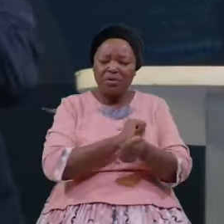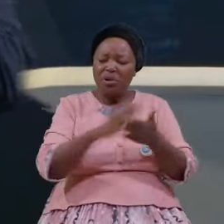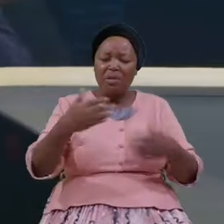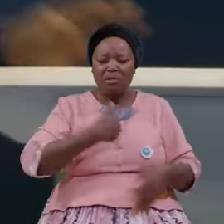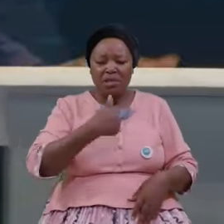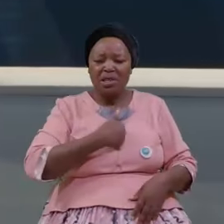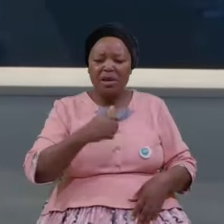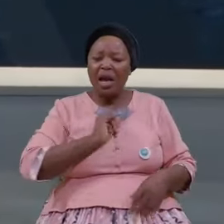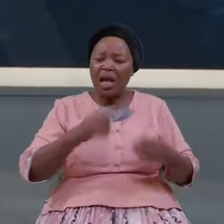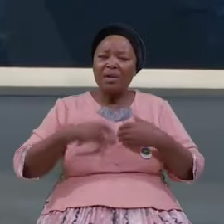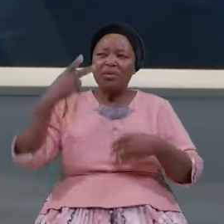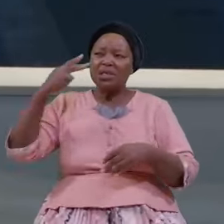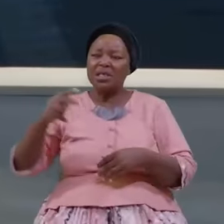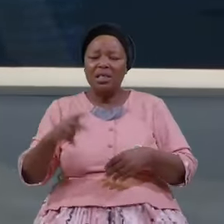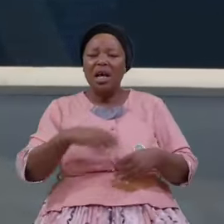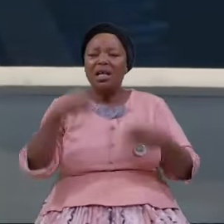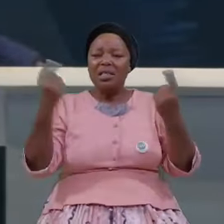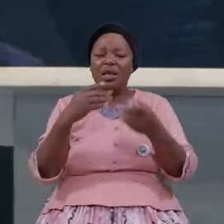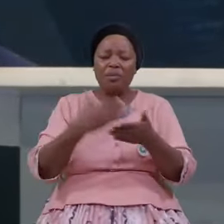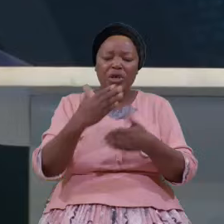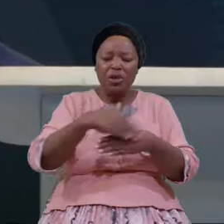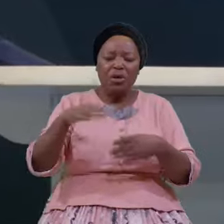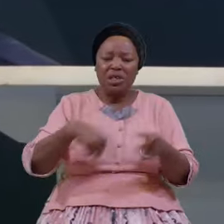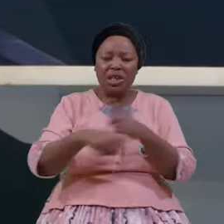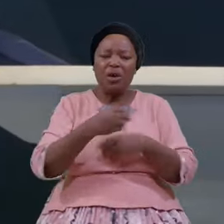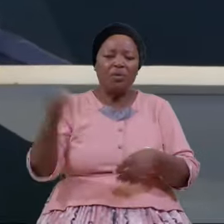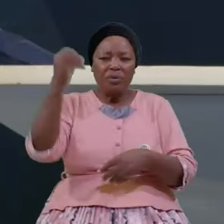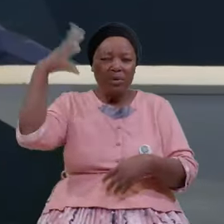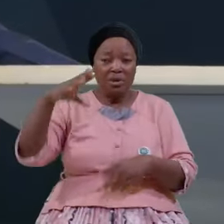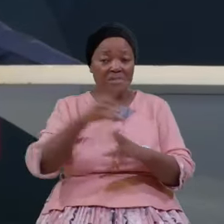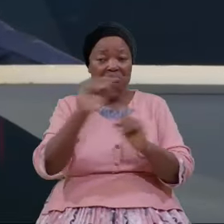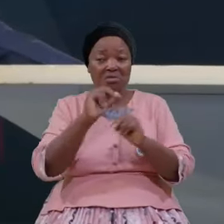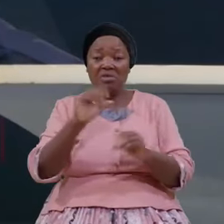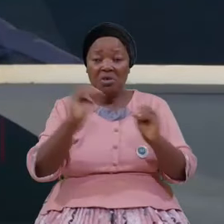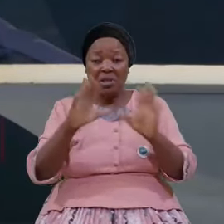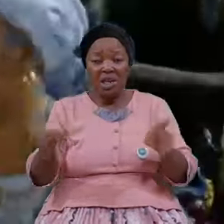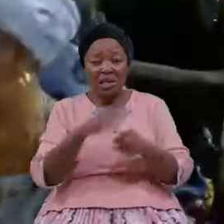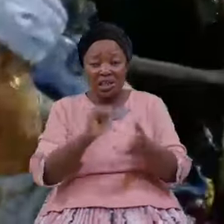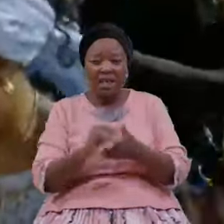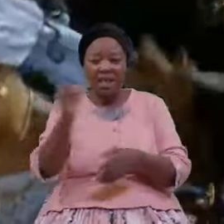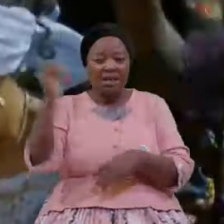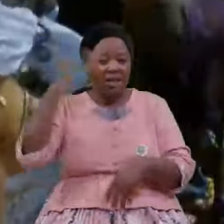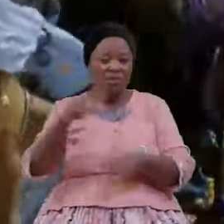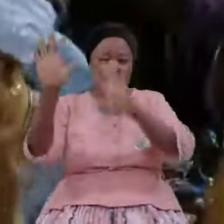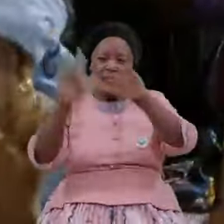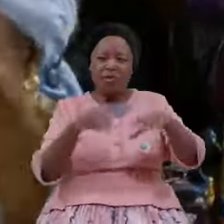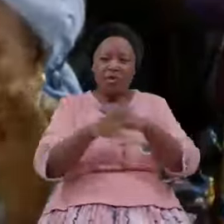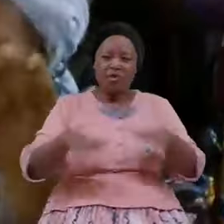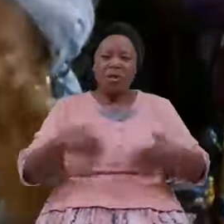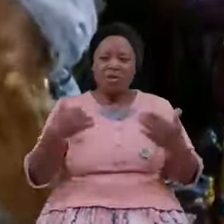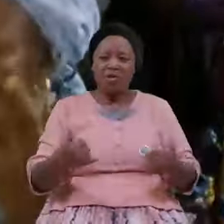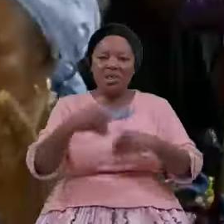day of grace, there's nothing like that. Grace will flow into your life tonight." And